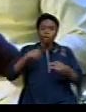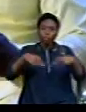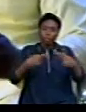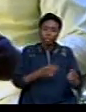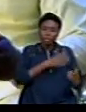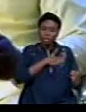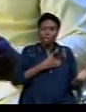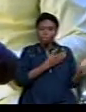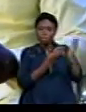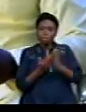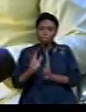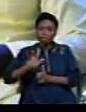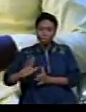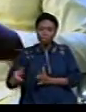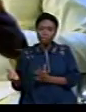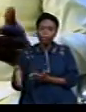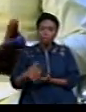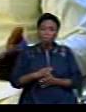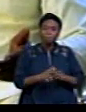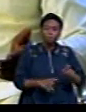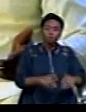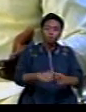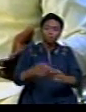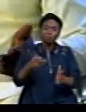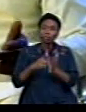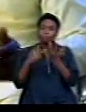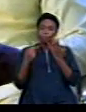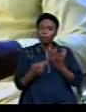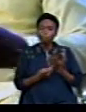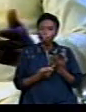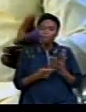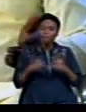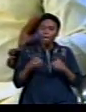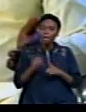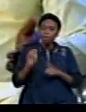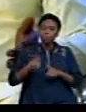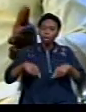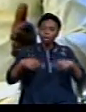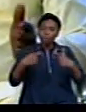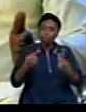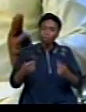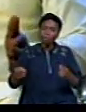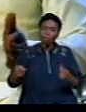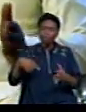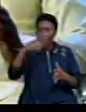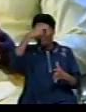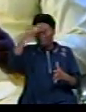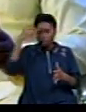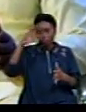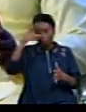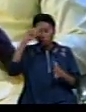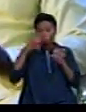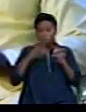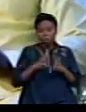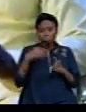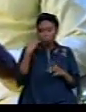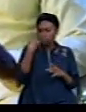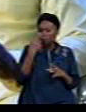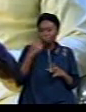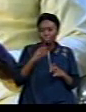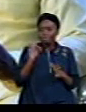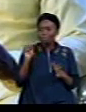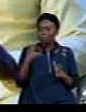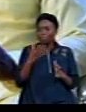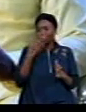The three of us started marching, going to the crusade. As we are going, because of the way he looked, so